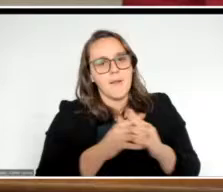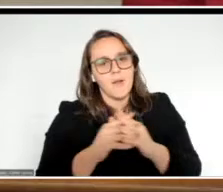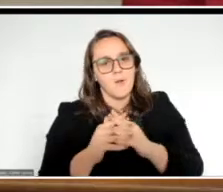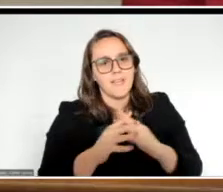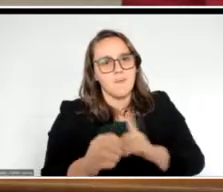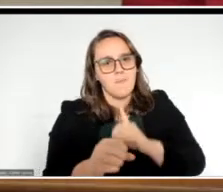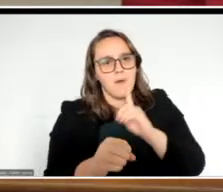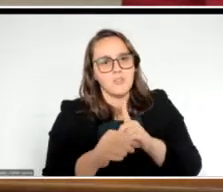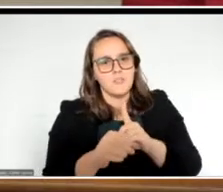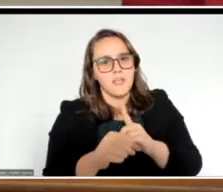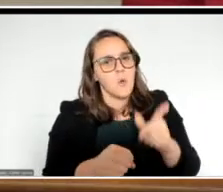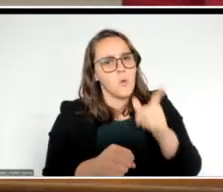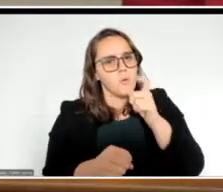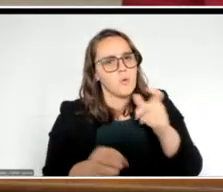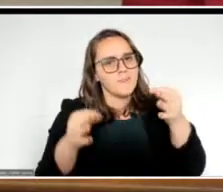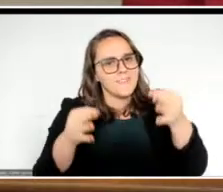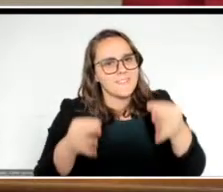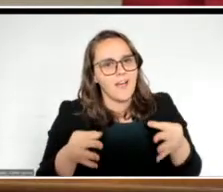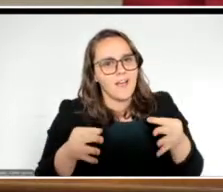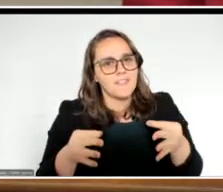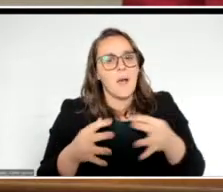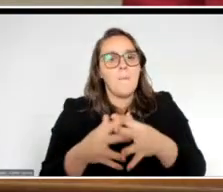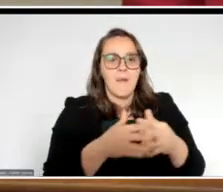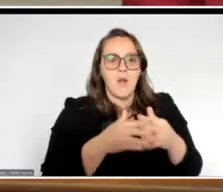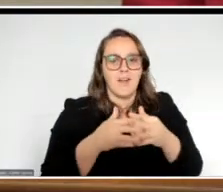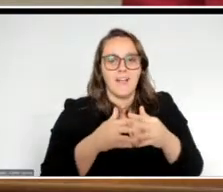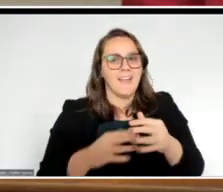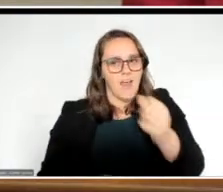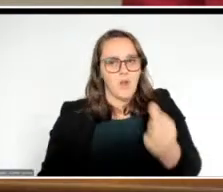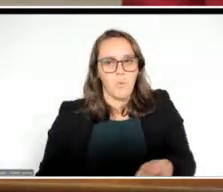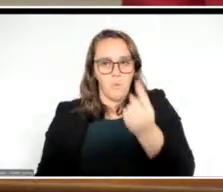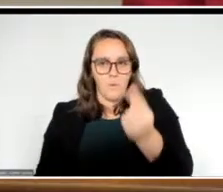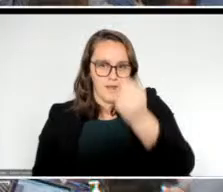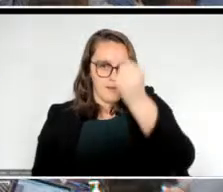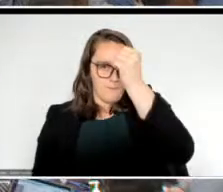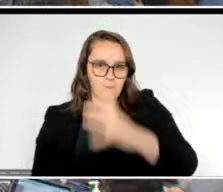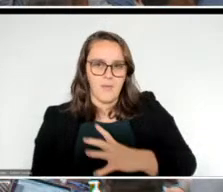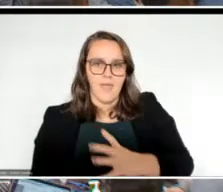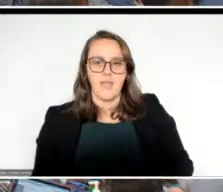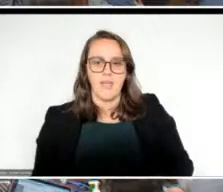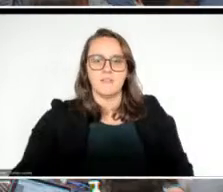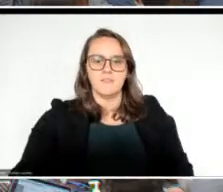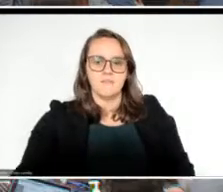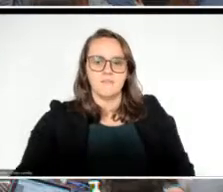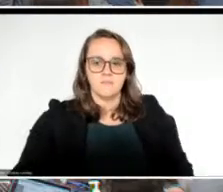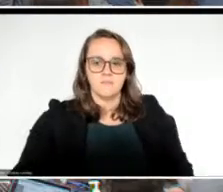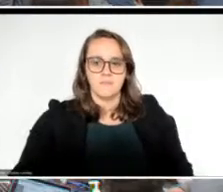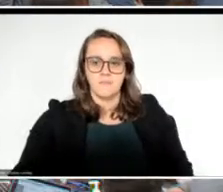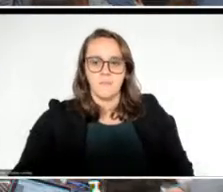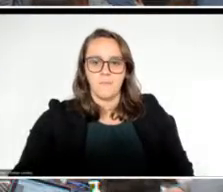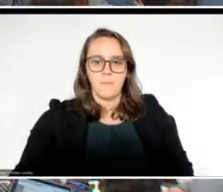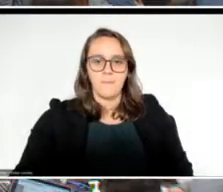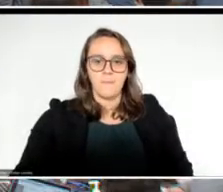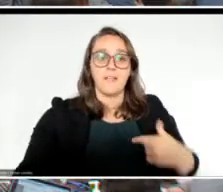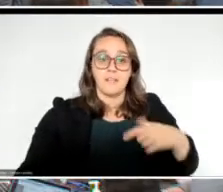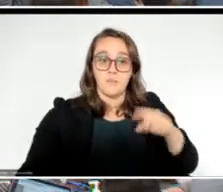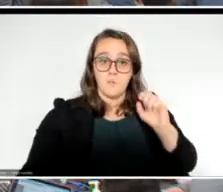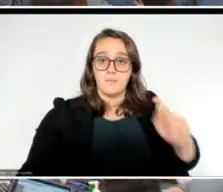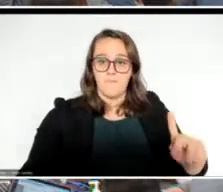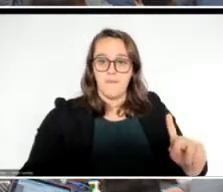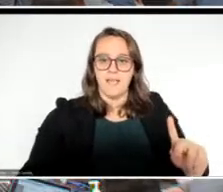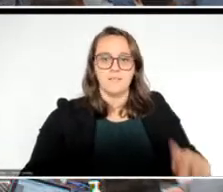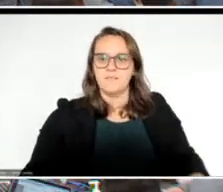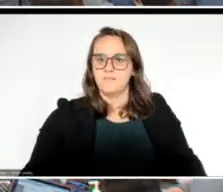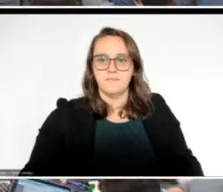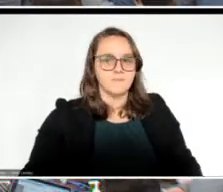single man. Thank you, Mr. Chairman. I yield back. The gentleman yields back. During this committee's